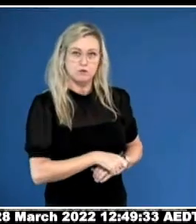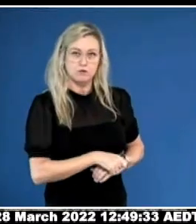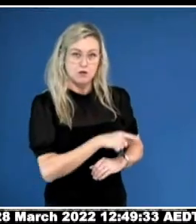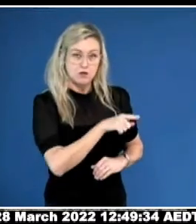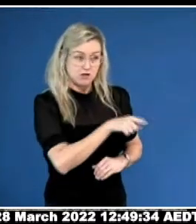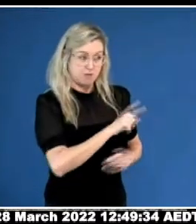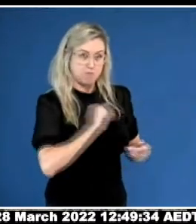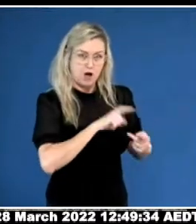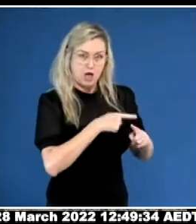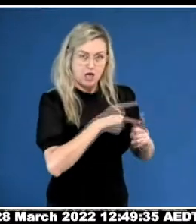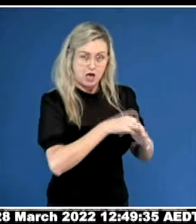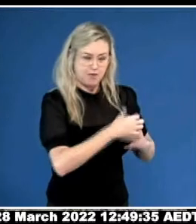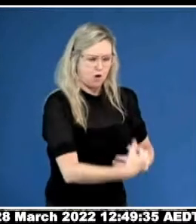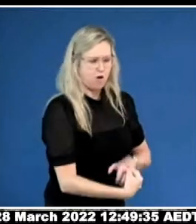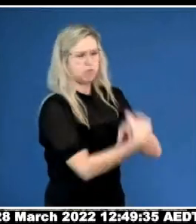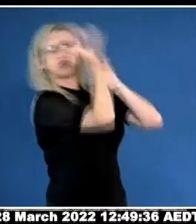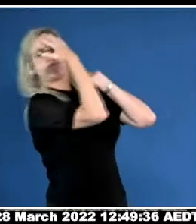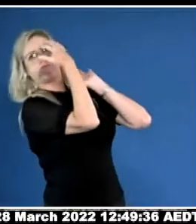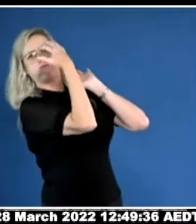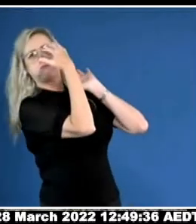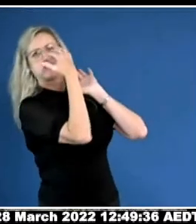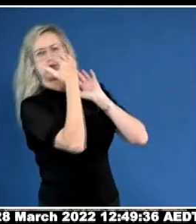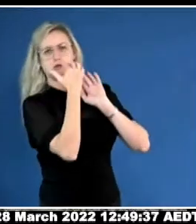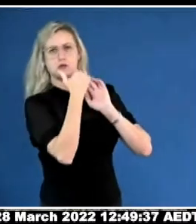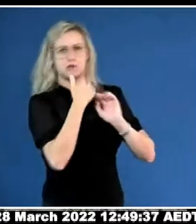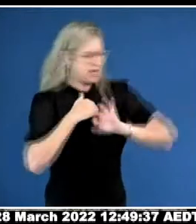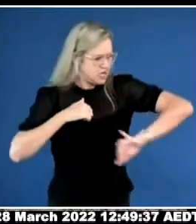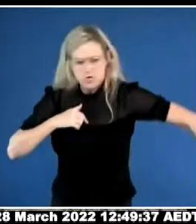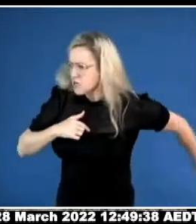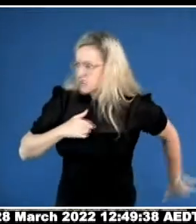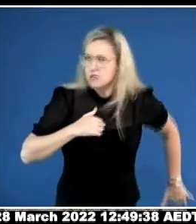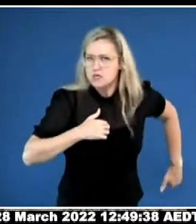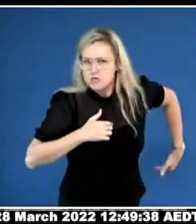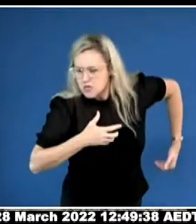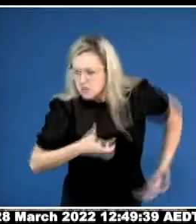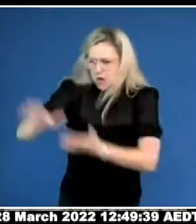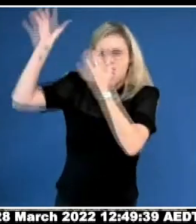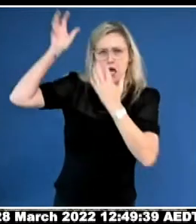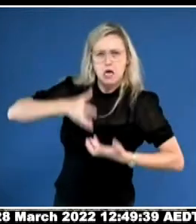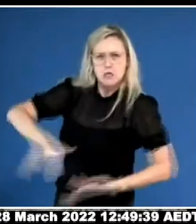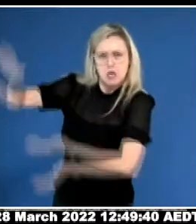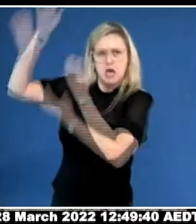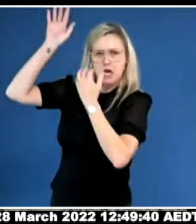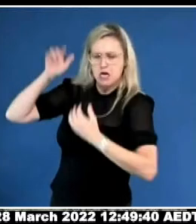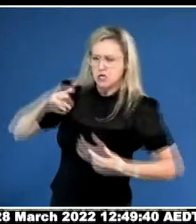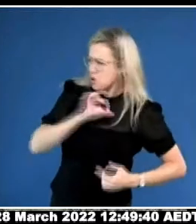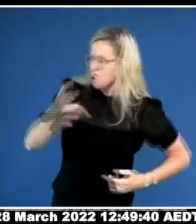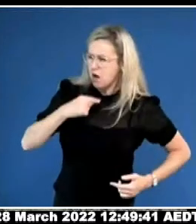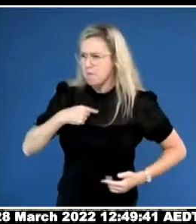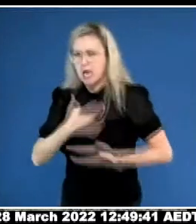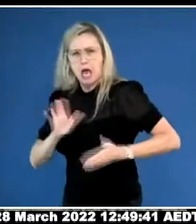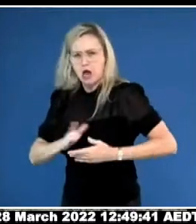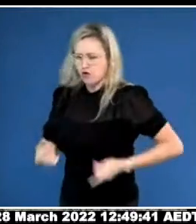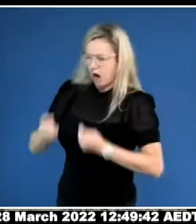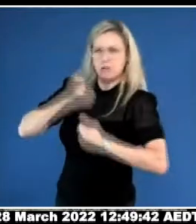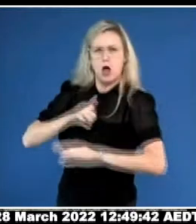workers, pushed me out of the way, swore and ranted that, you know, you can't tell me how to raise my children, left the house with,